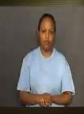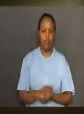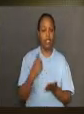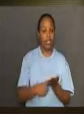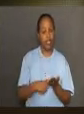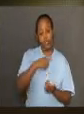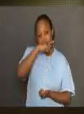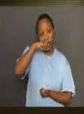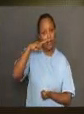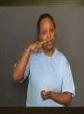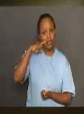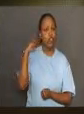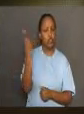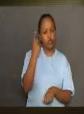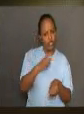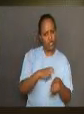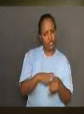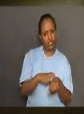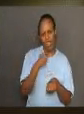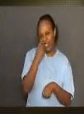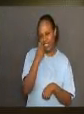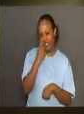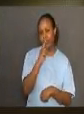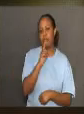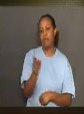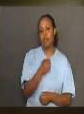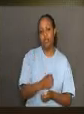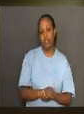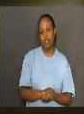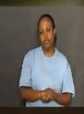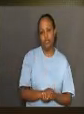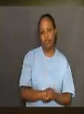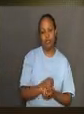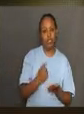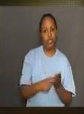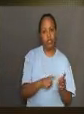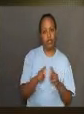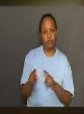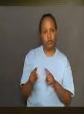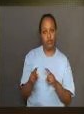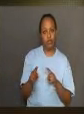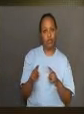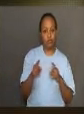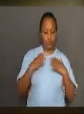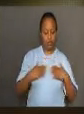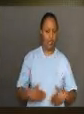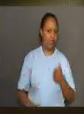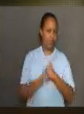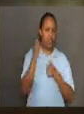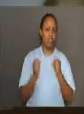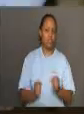These drugs are usually addictive and can cause severe harm to the body.